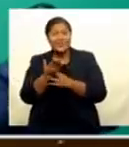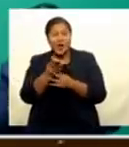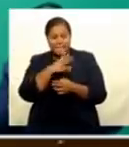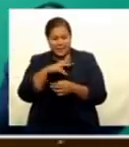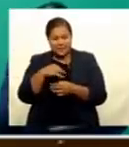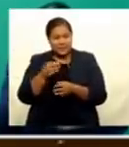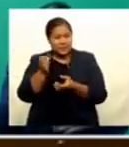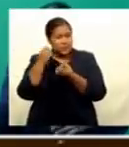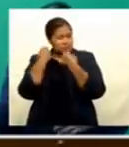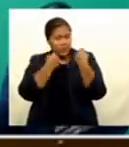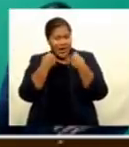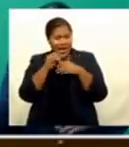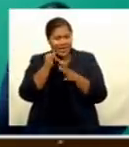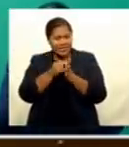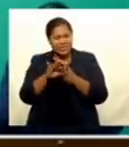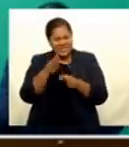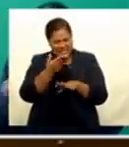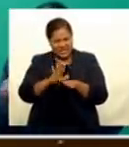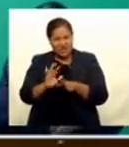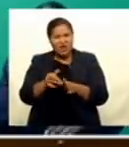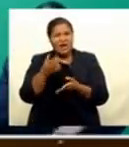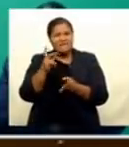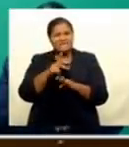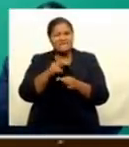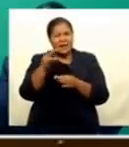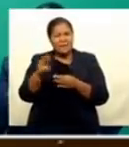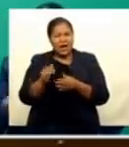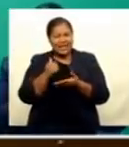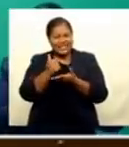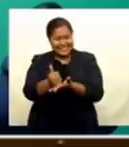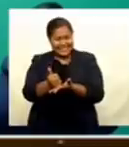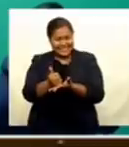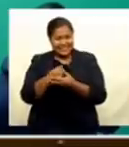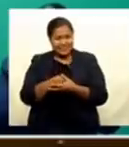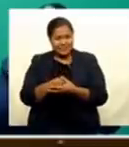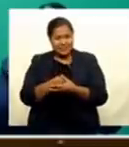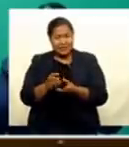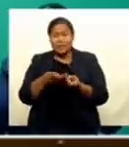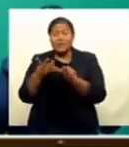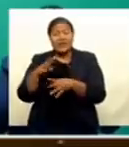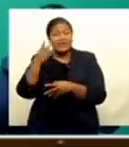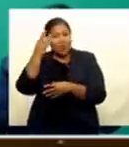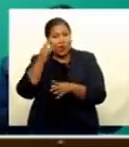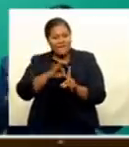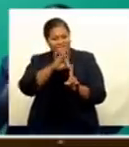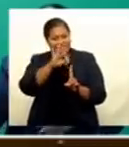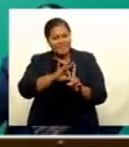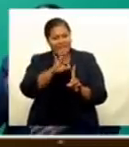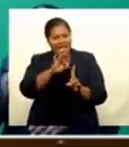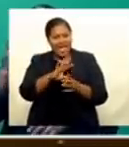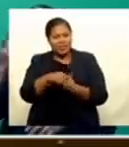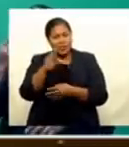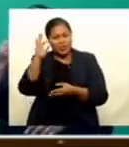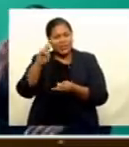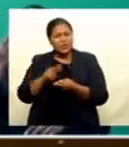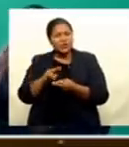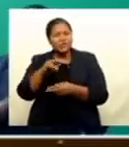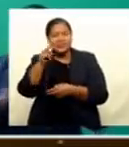Industry's new Farmers Assistance Program, the fund offered loans to female growers at a reduced rate of